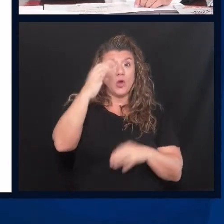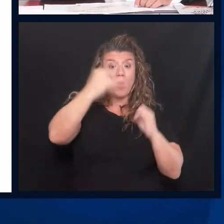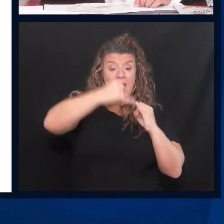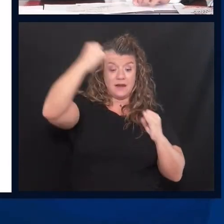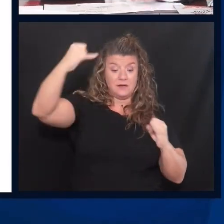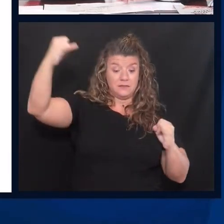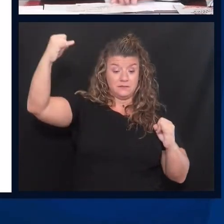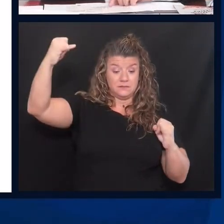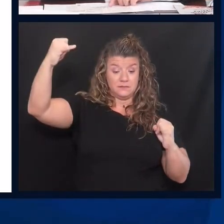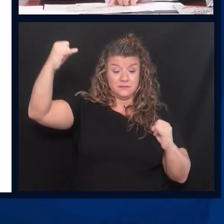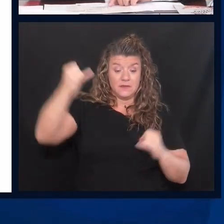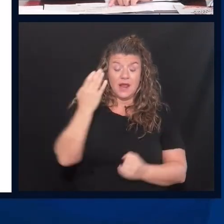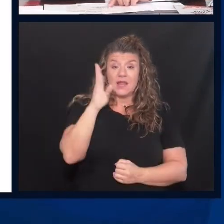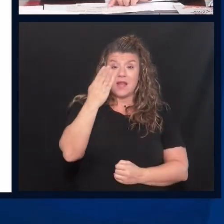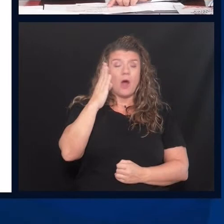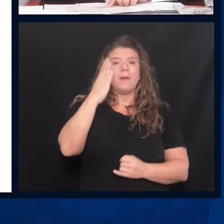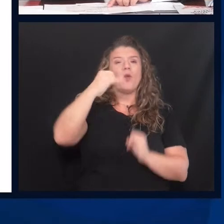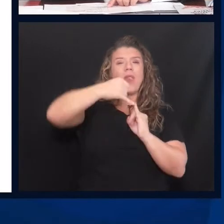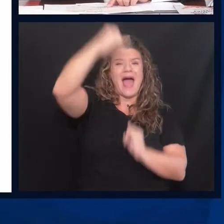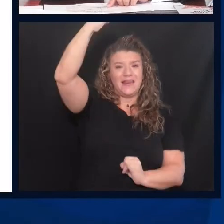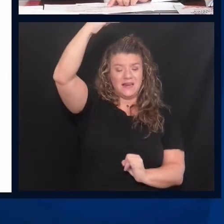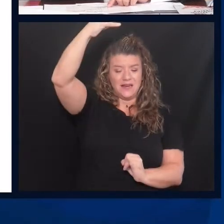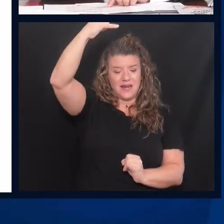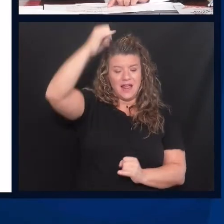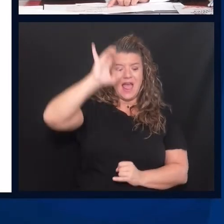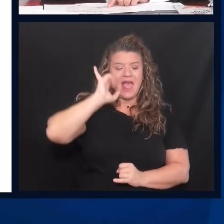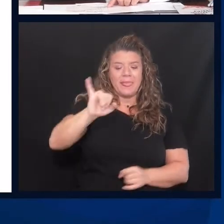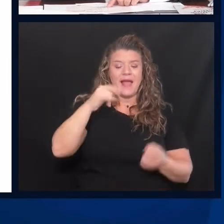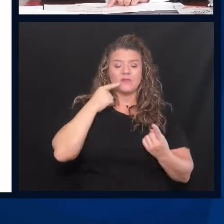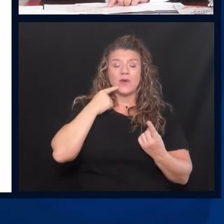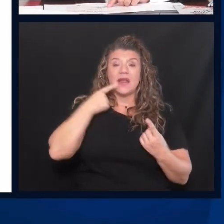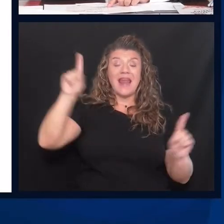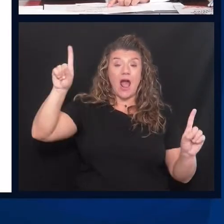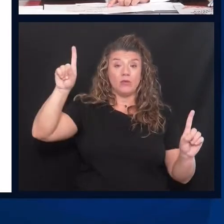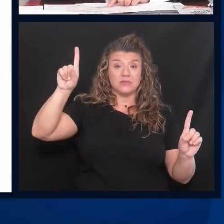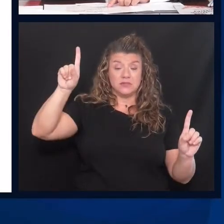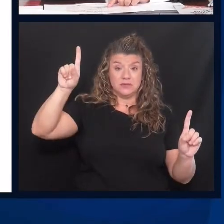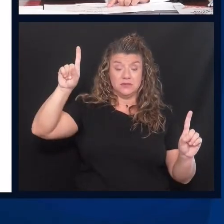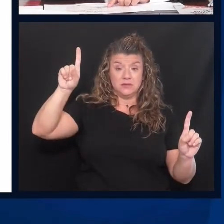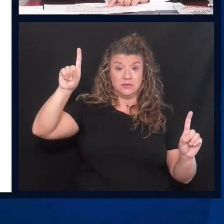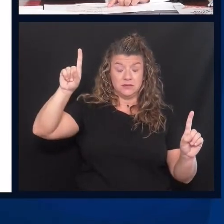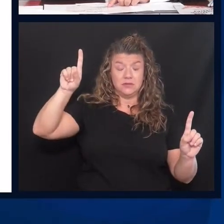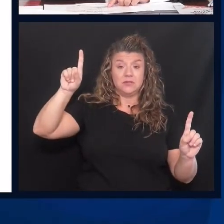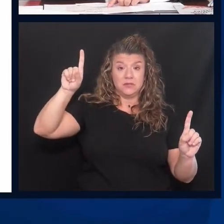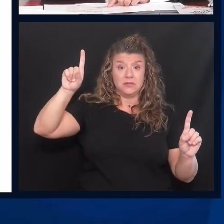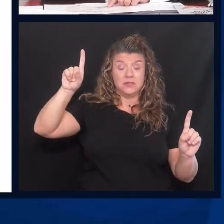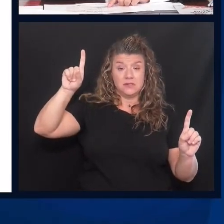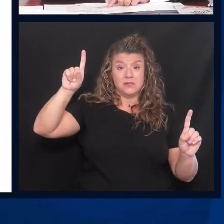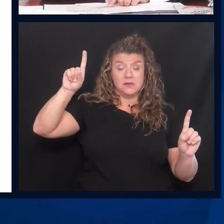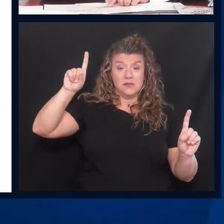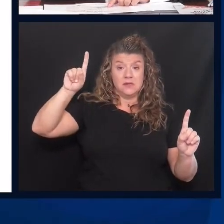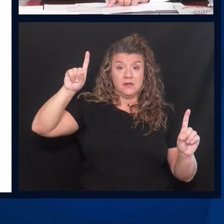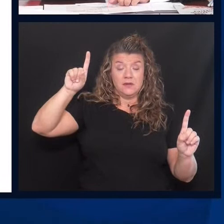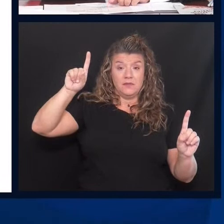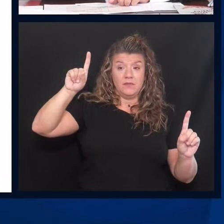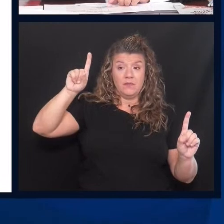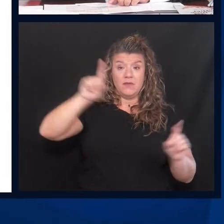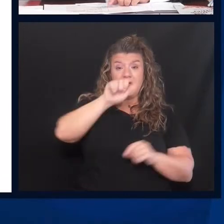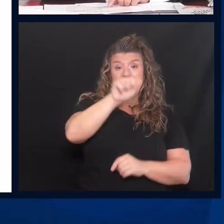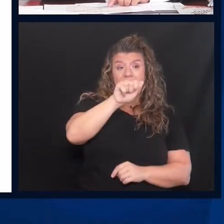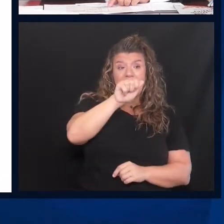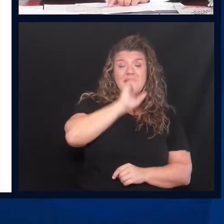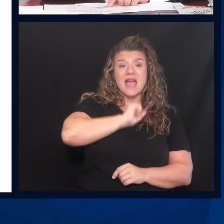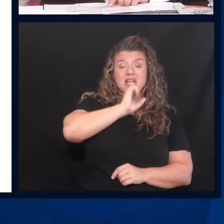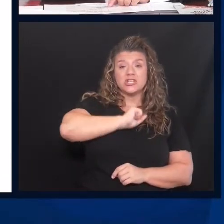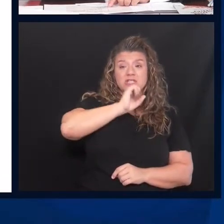line is when it was announced that we were moving, from